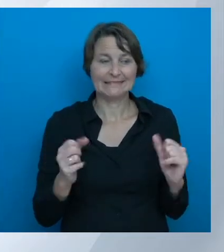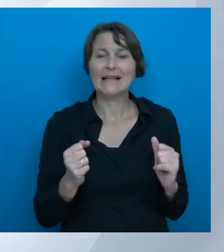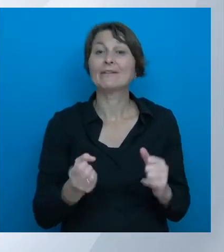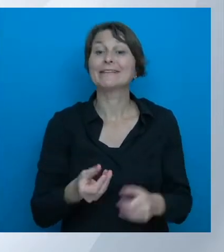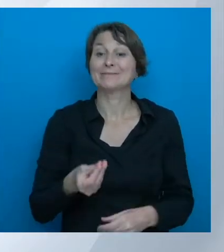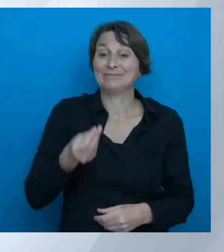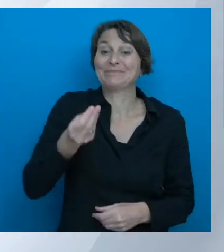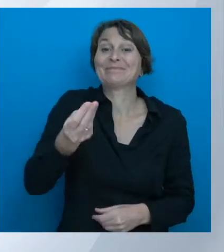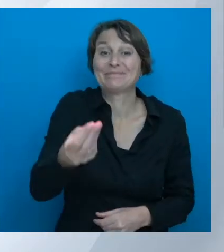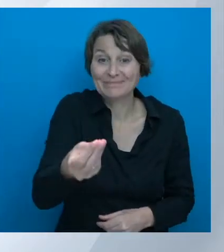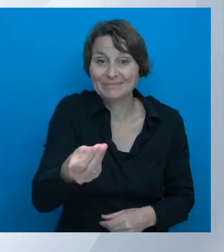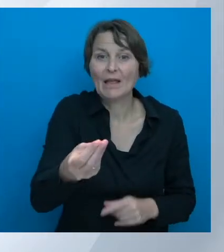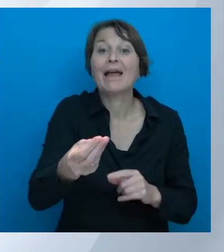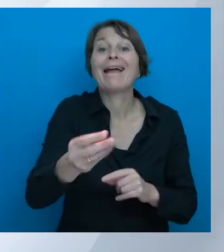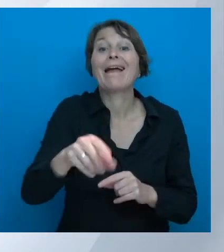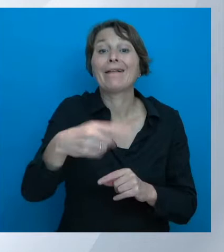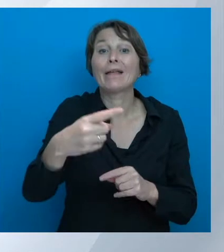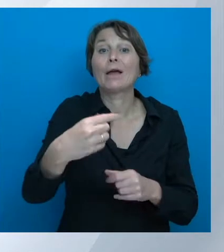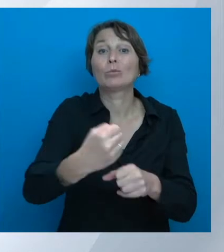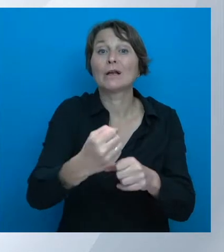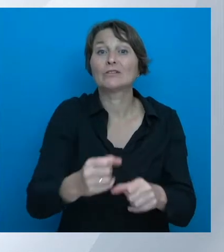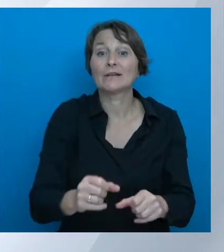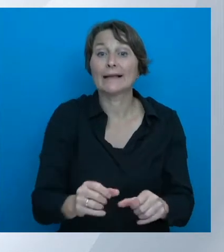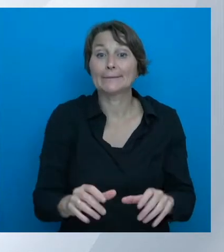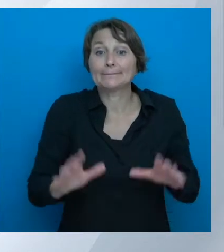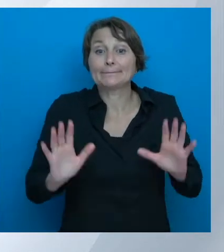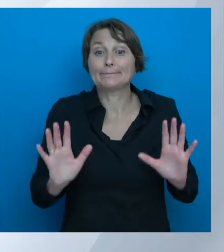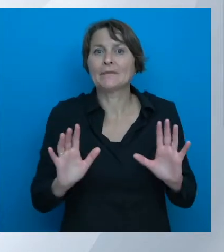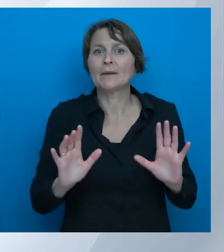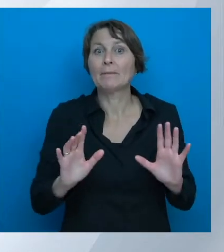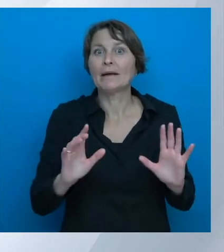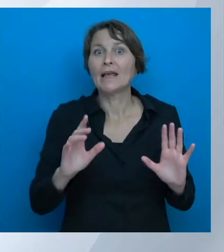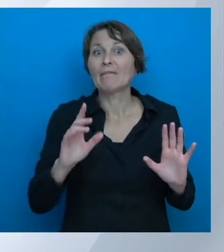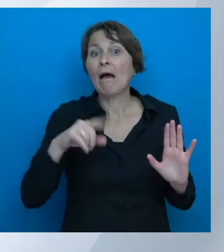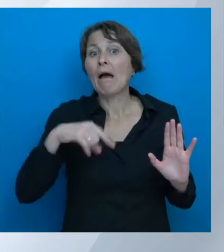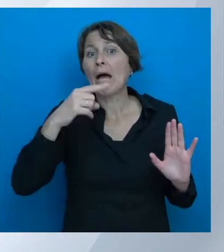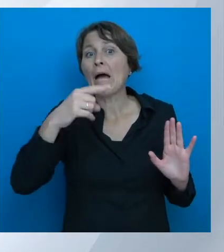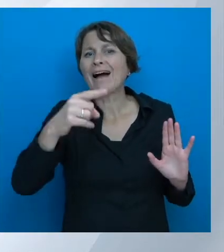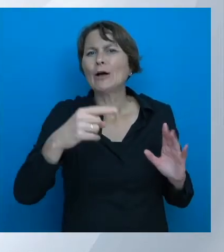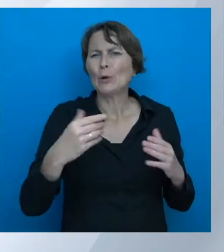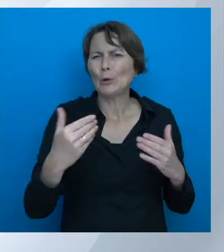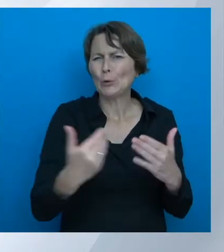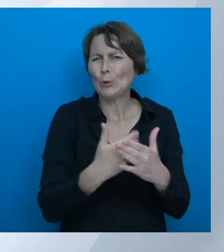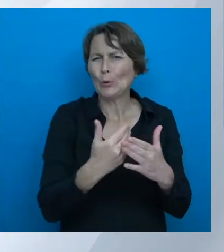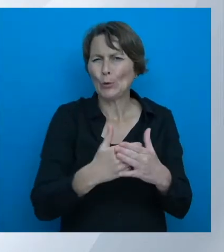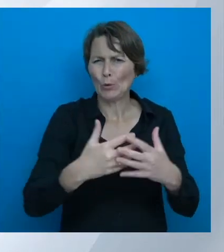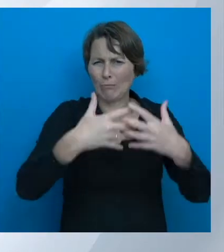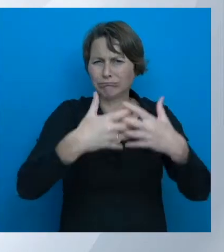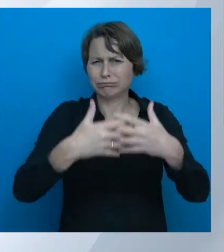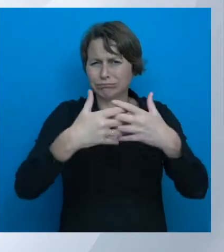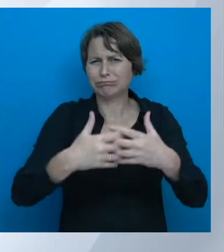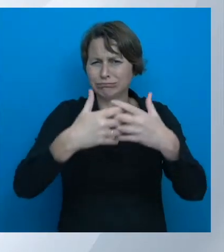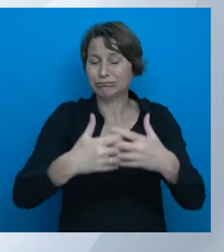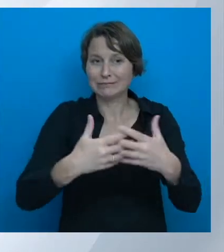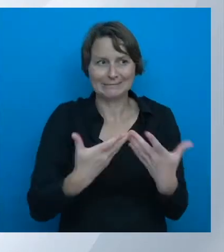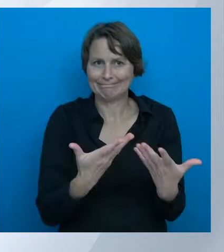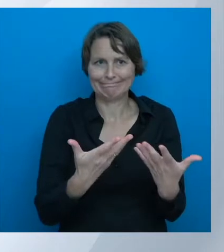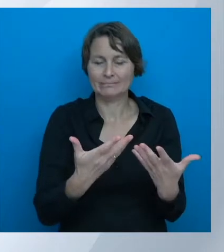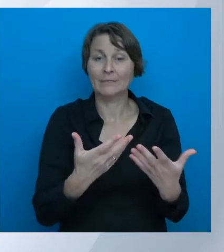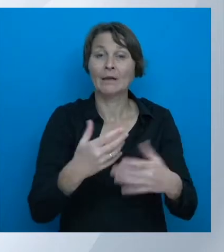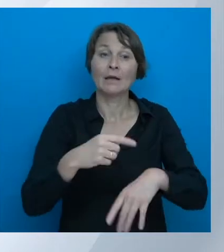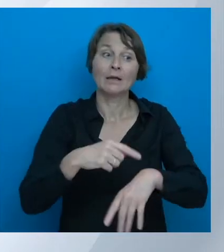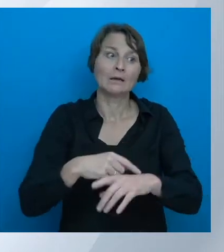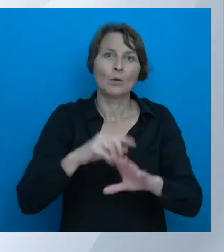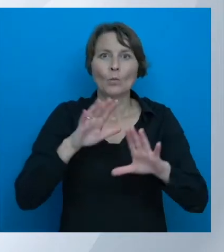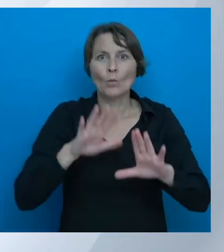And should you ever need new hardware, sometimes it can take months before that is available to you. But